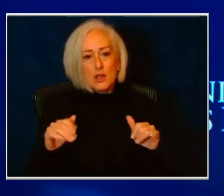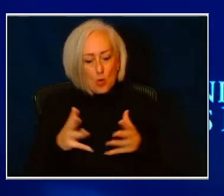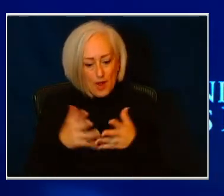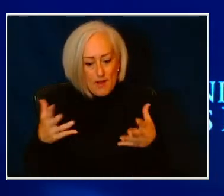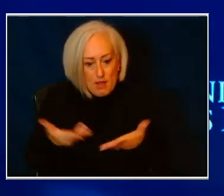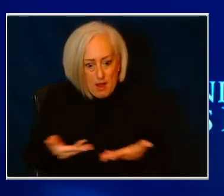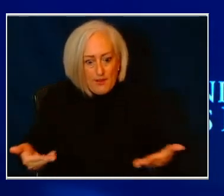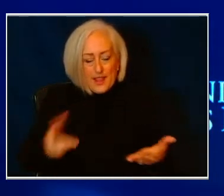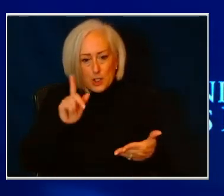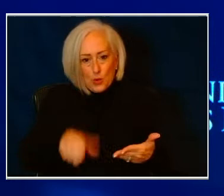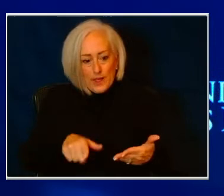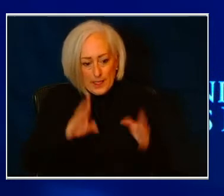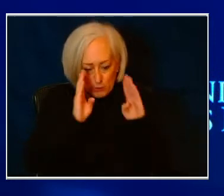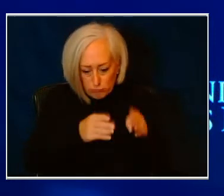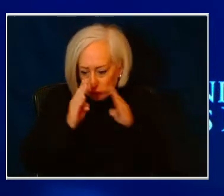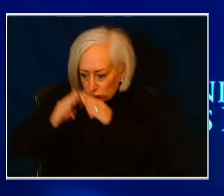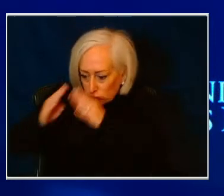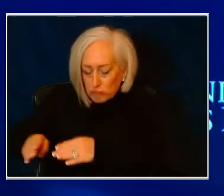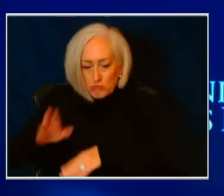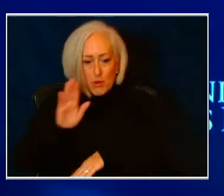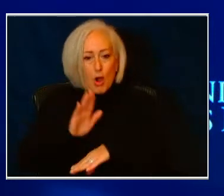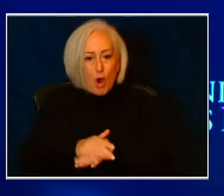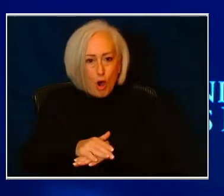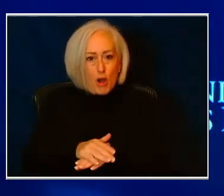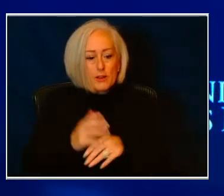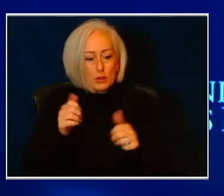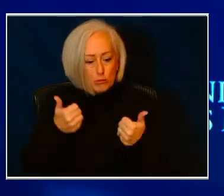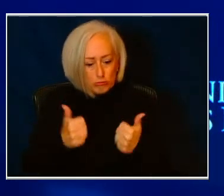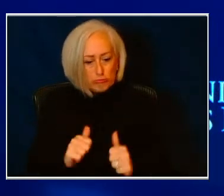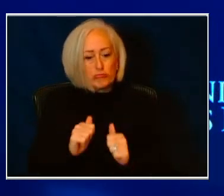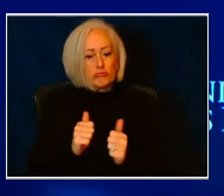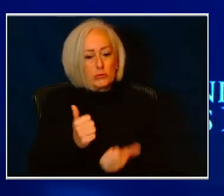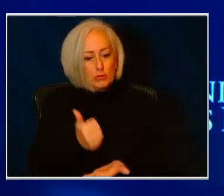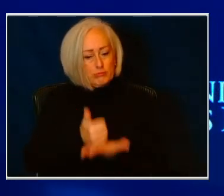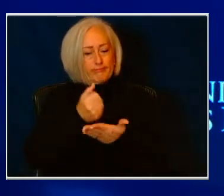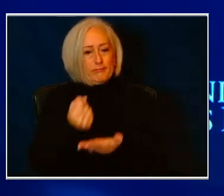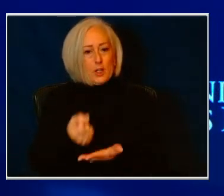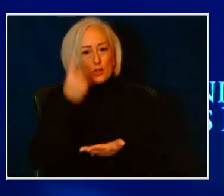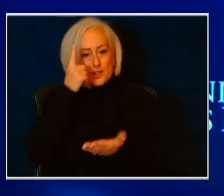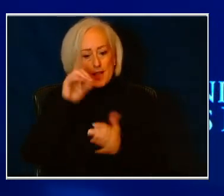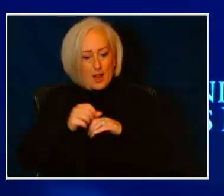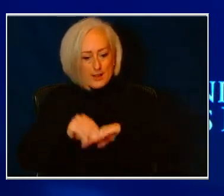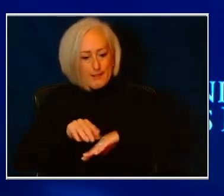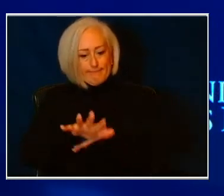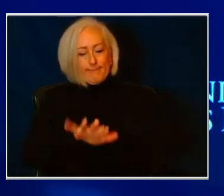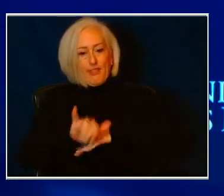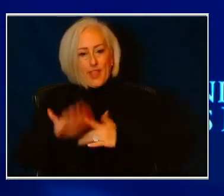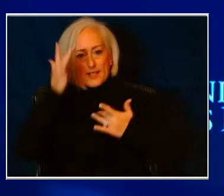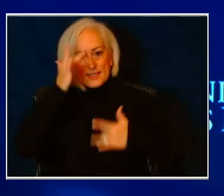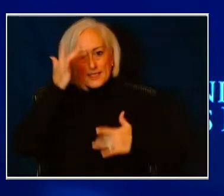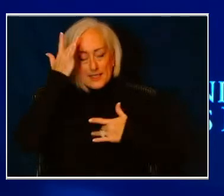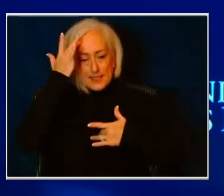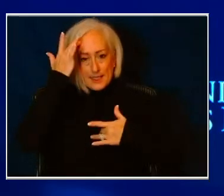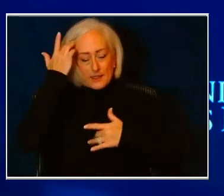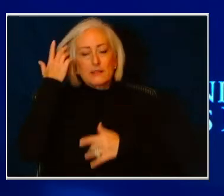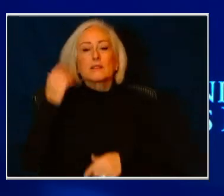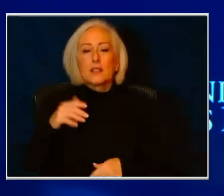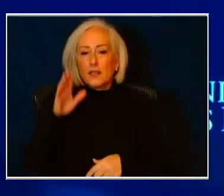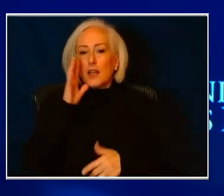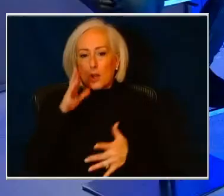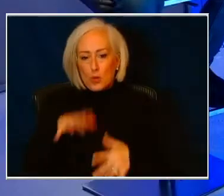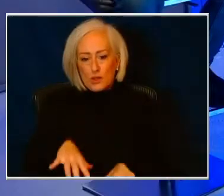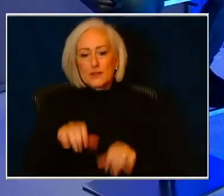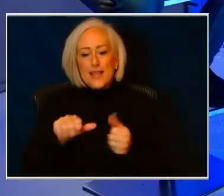go after and target and try to understand how does that influence the disease. And it's going to take a combination of